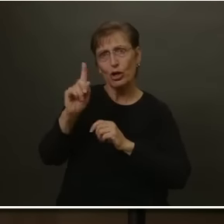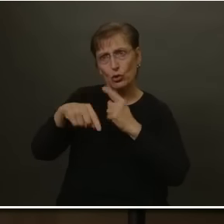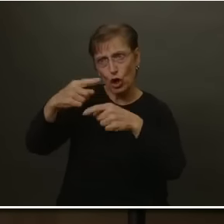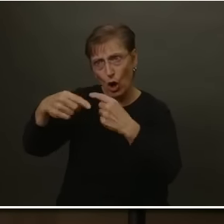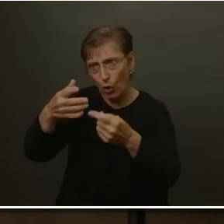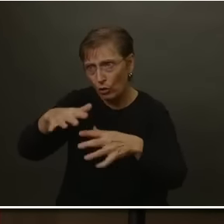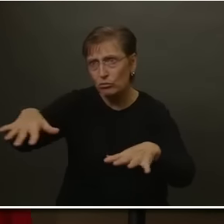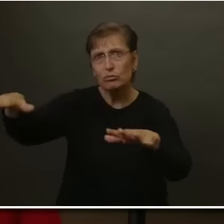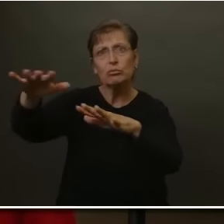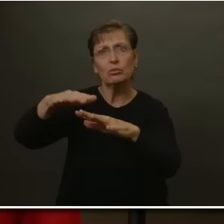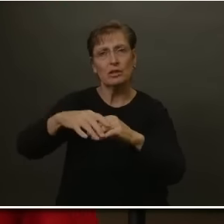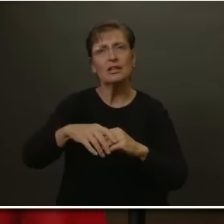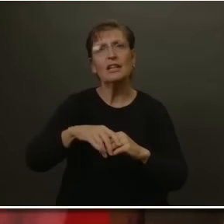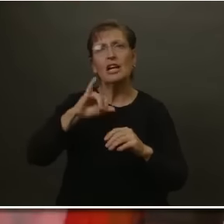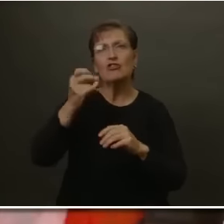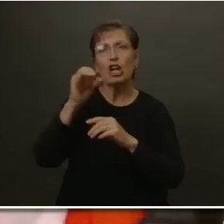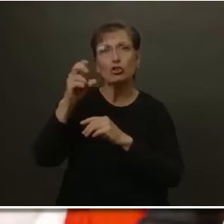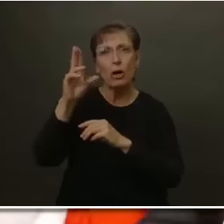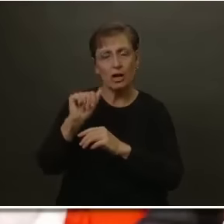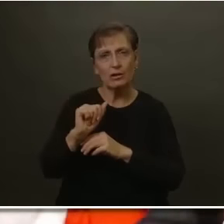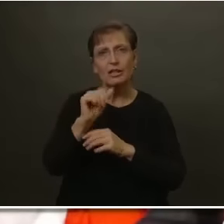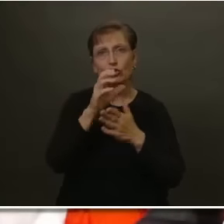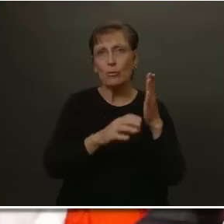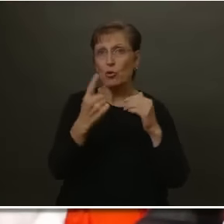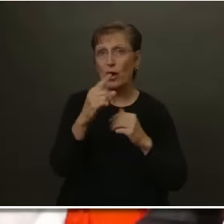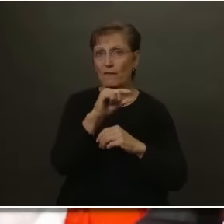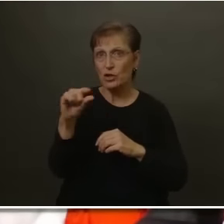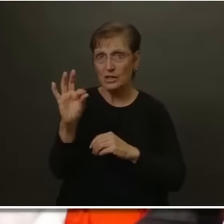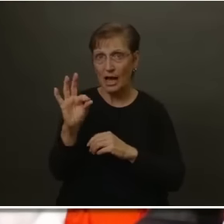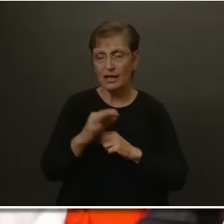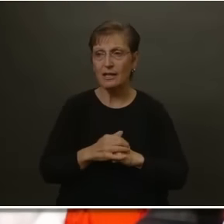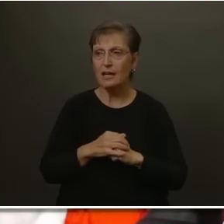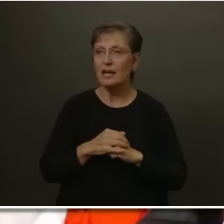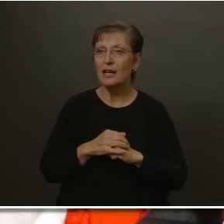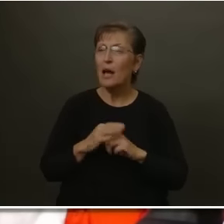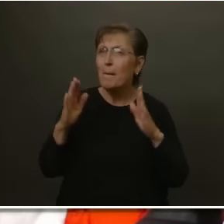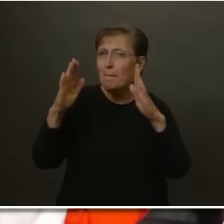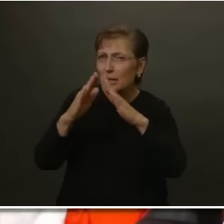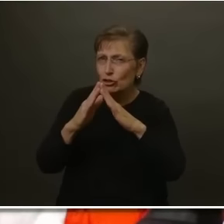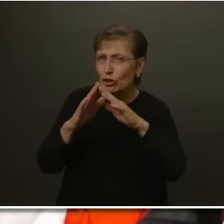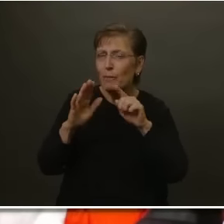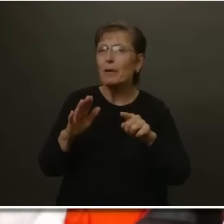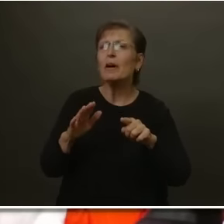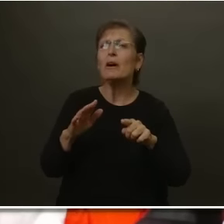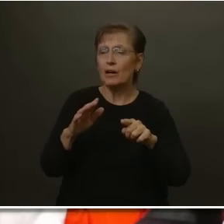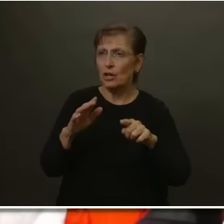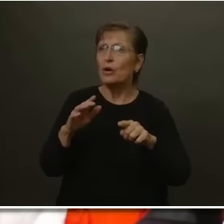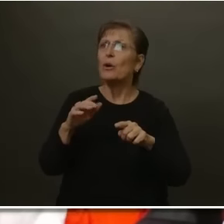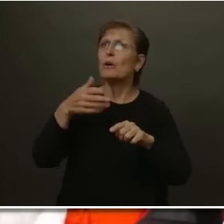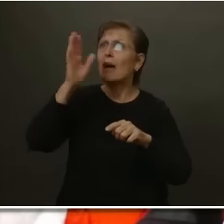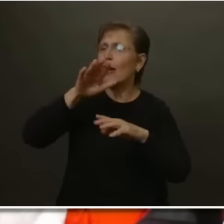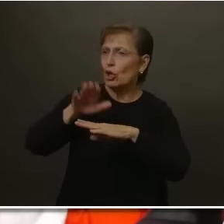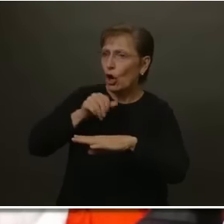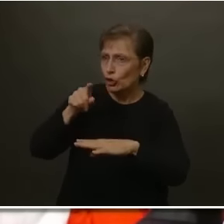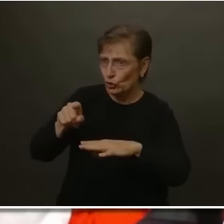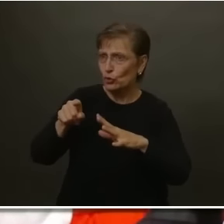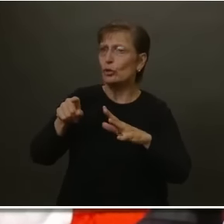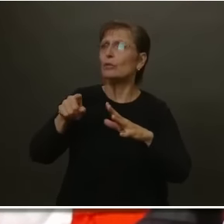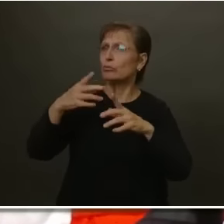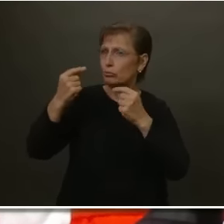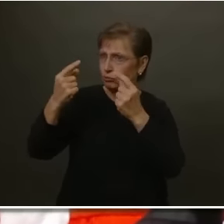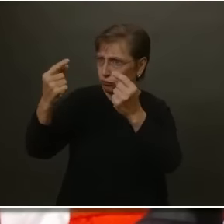1:9. Bishop Sean, you are called for such a time as this. Be assured of our prayers for